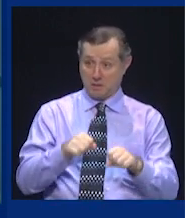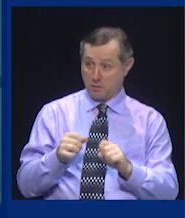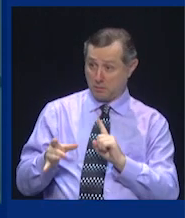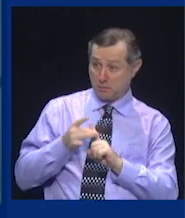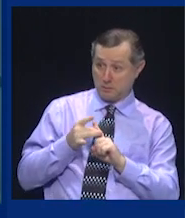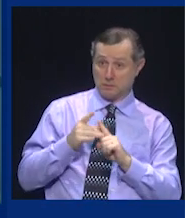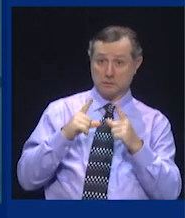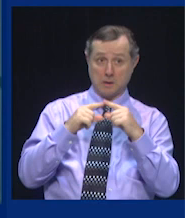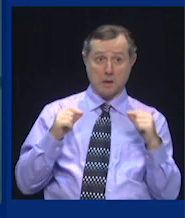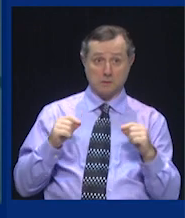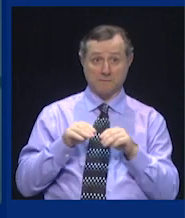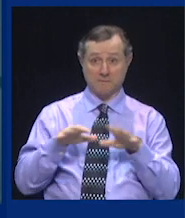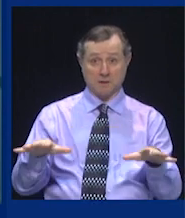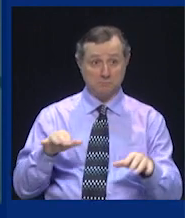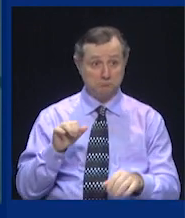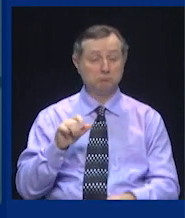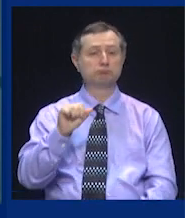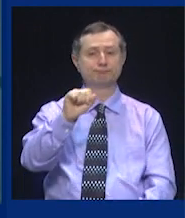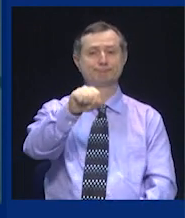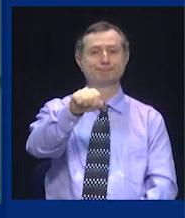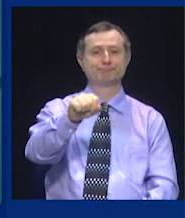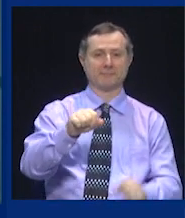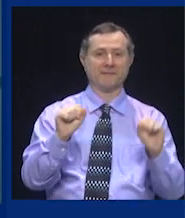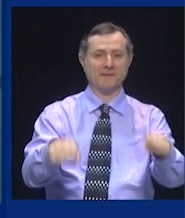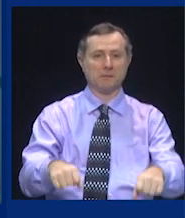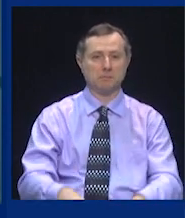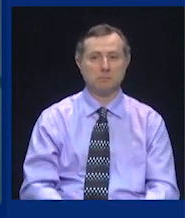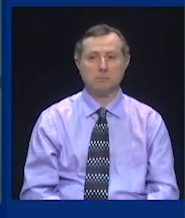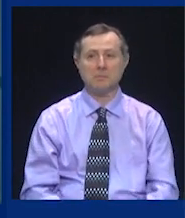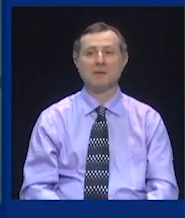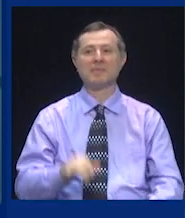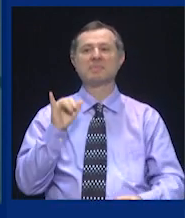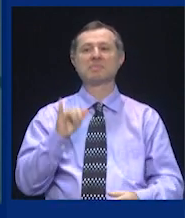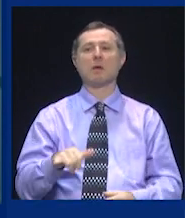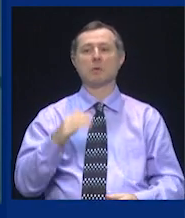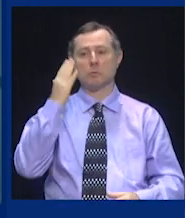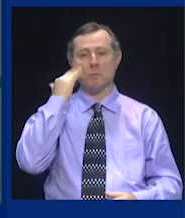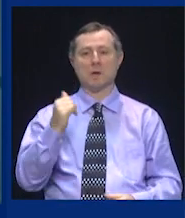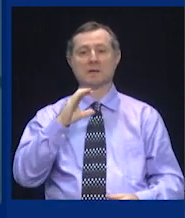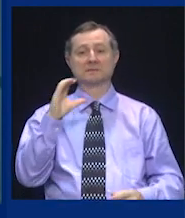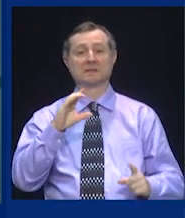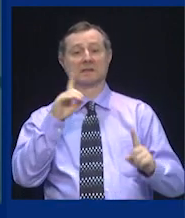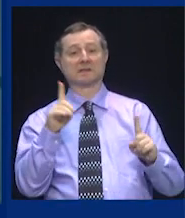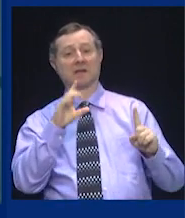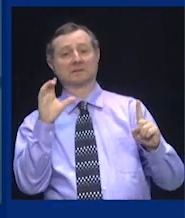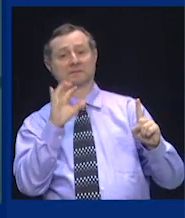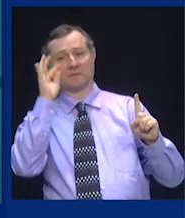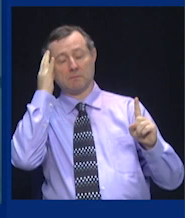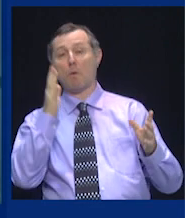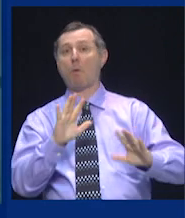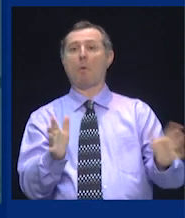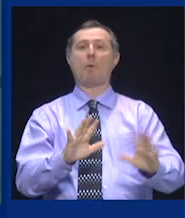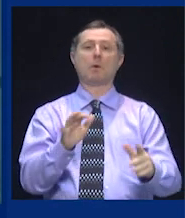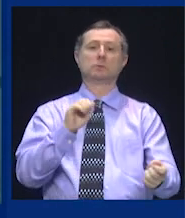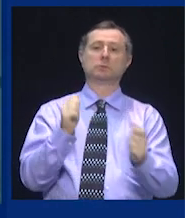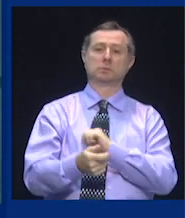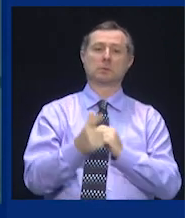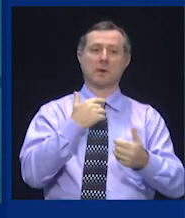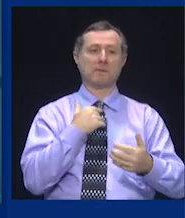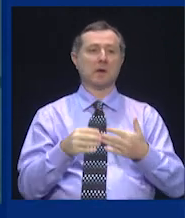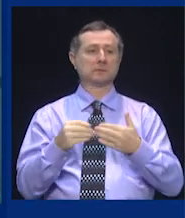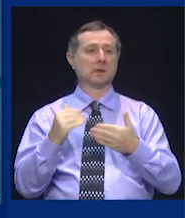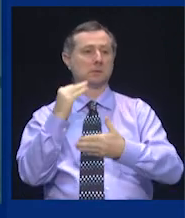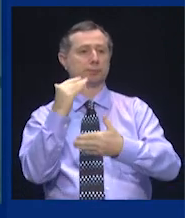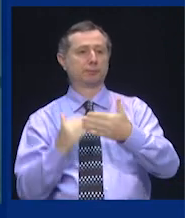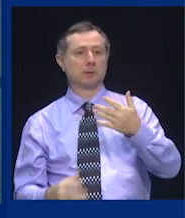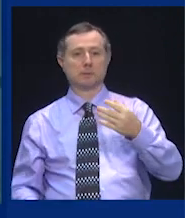the fact that caused the CDC to change their position quickly. This